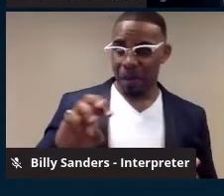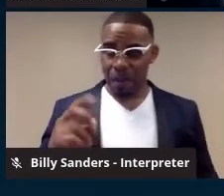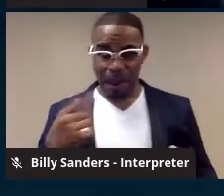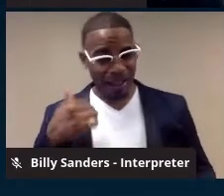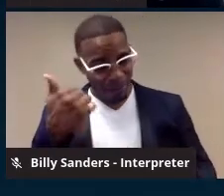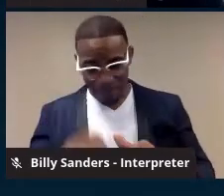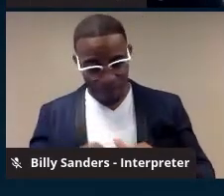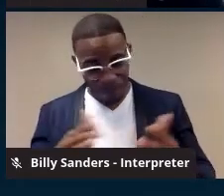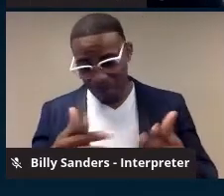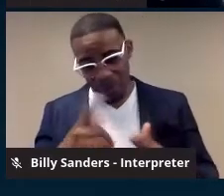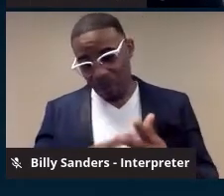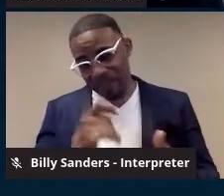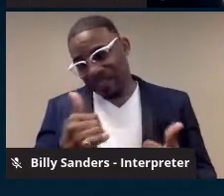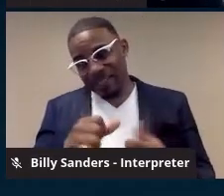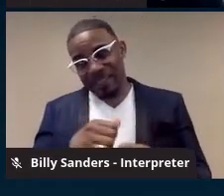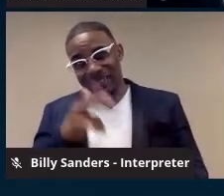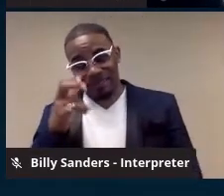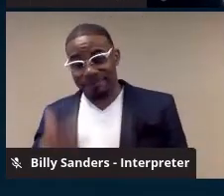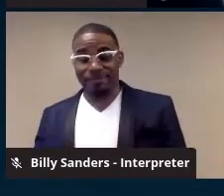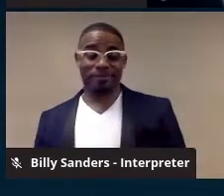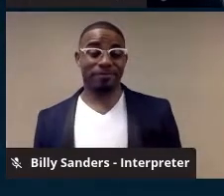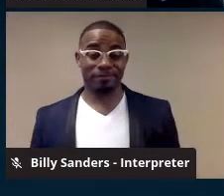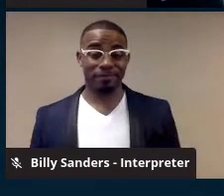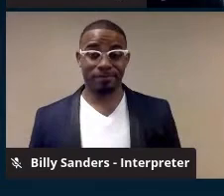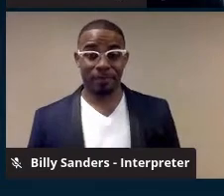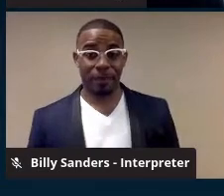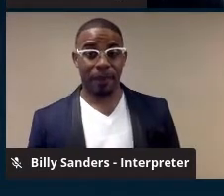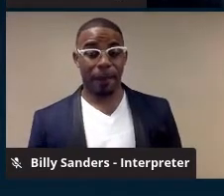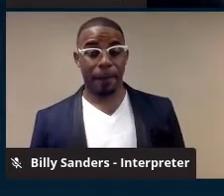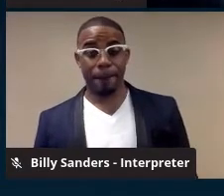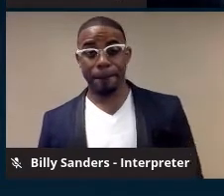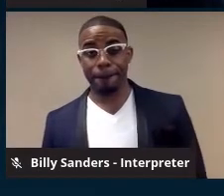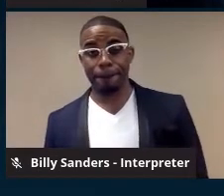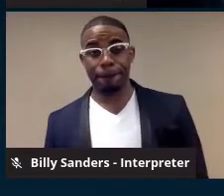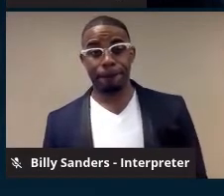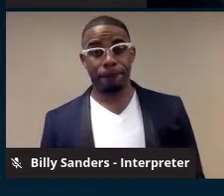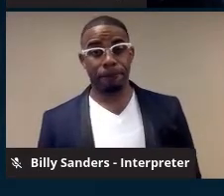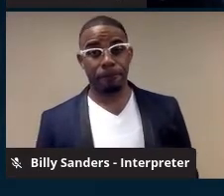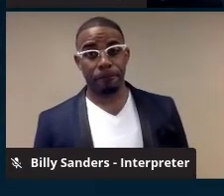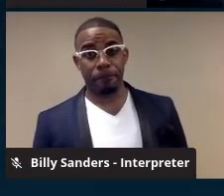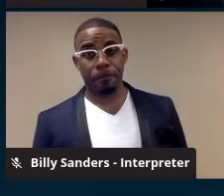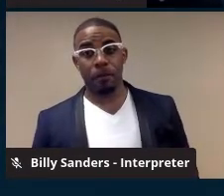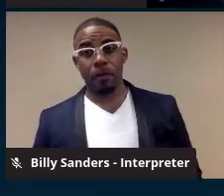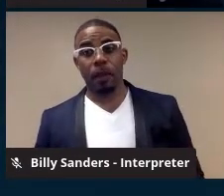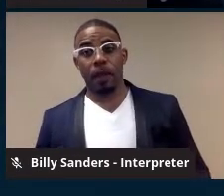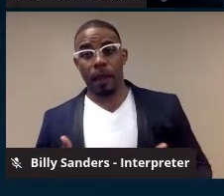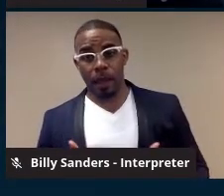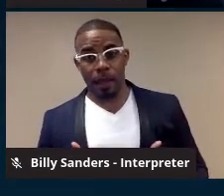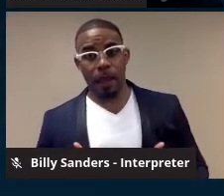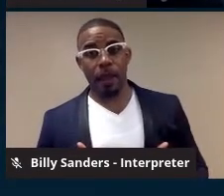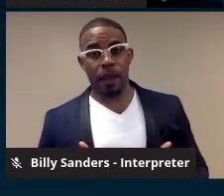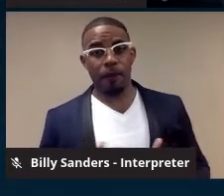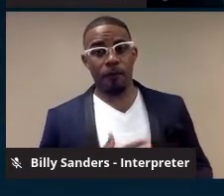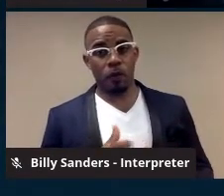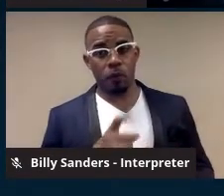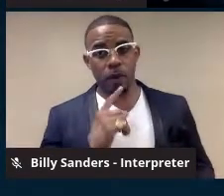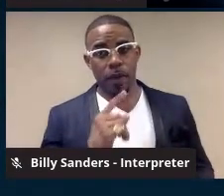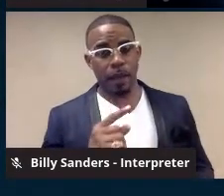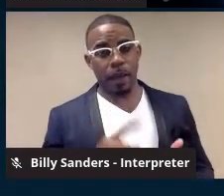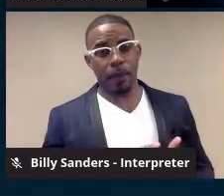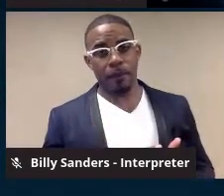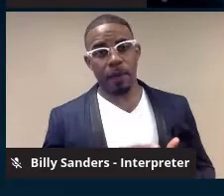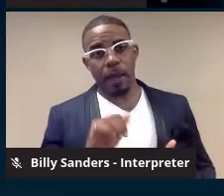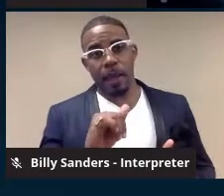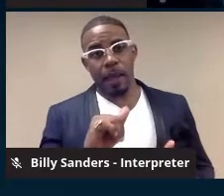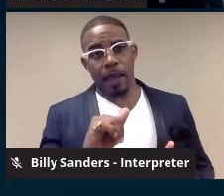but this year anyway. So it's much newer. So to have an initial look, the first one we'll have a look is at